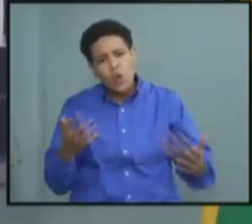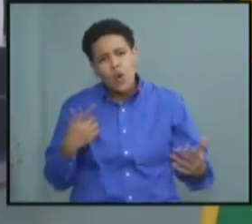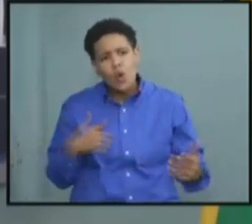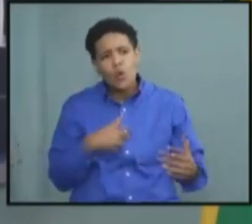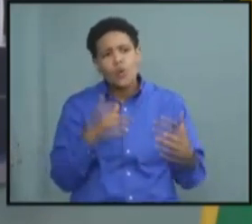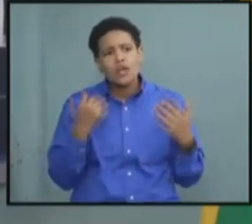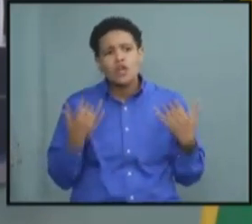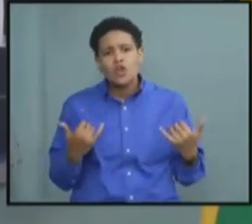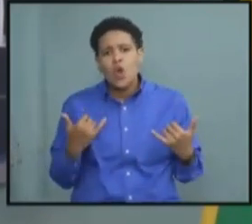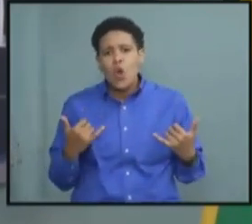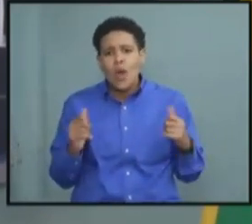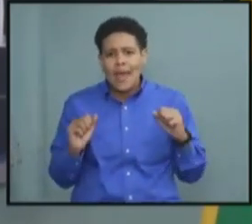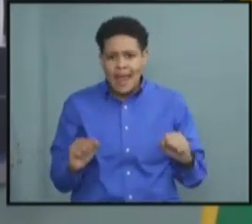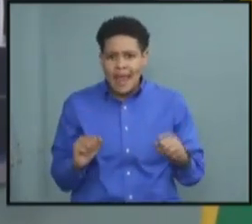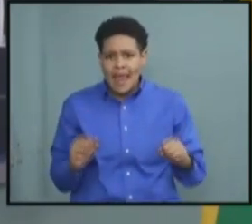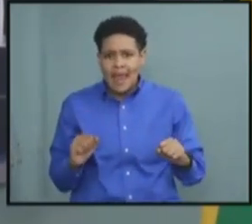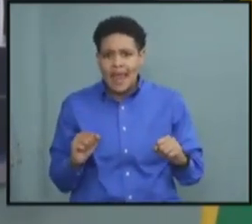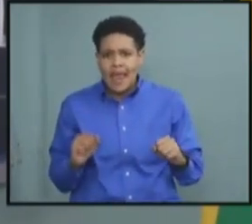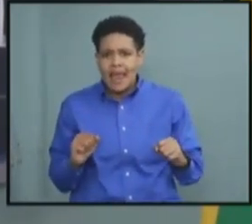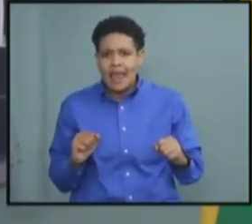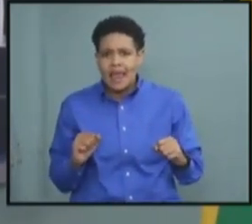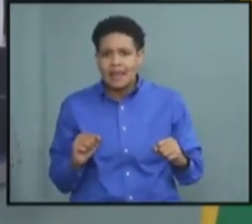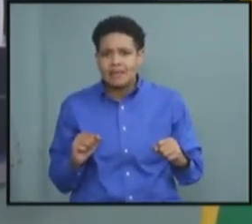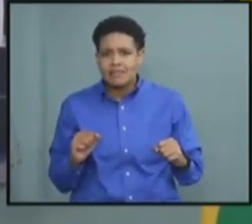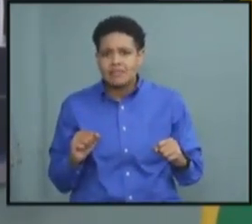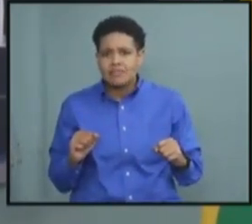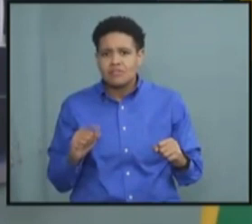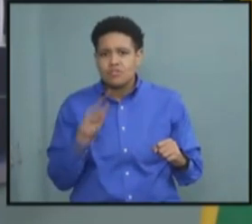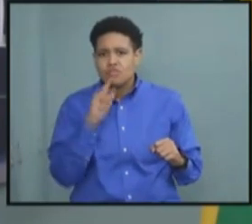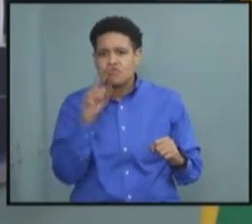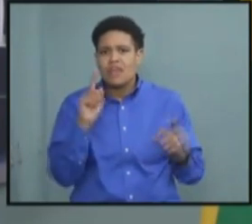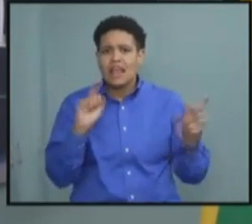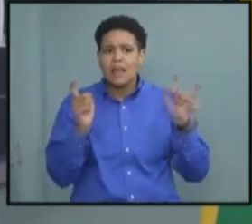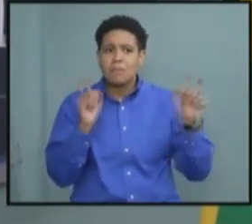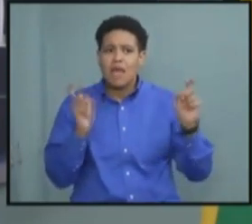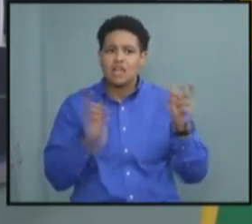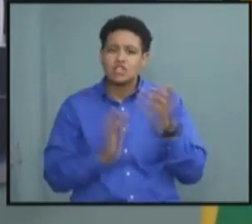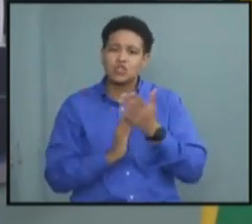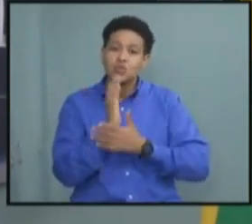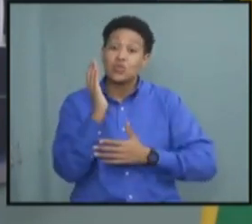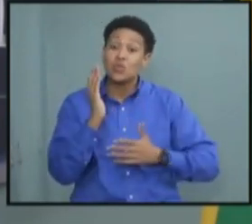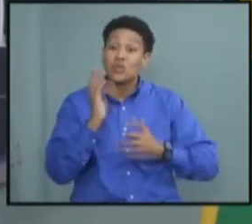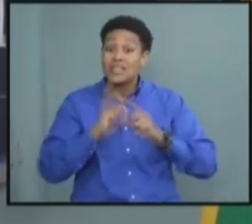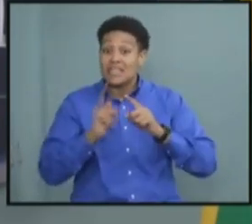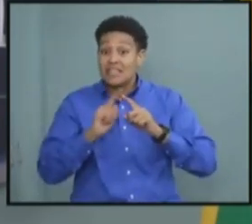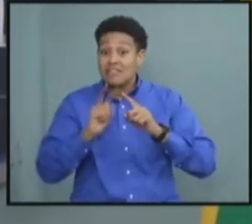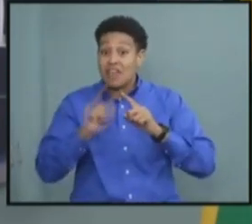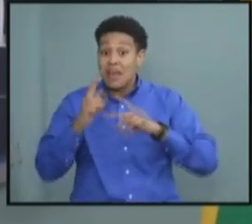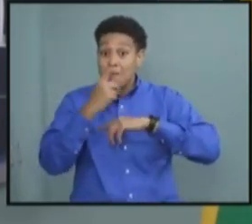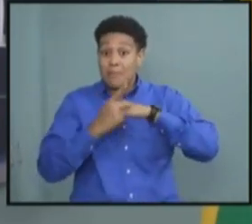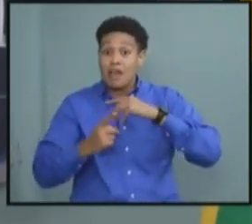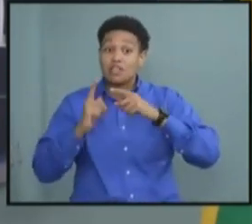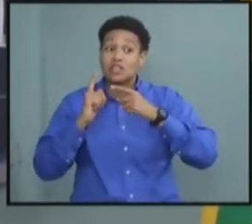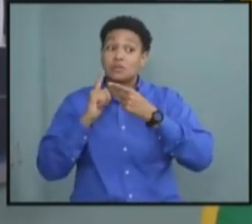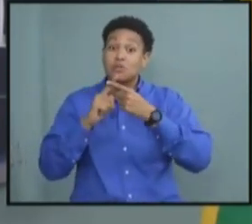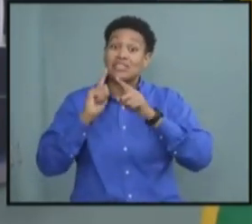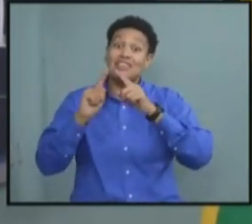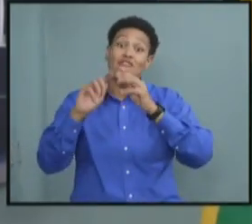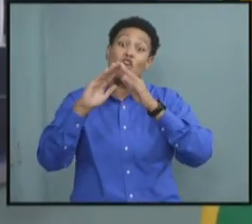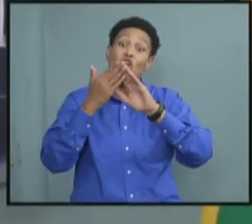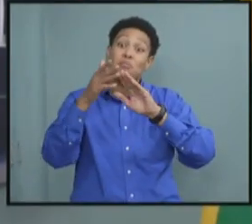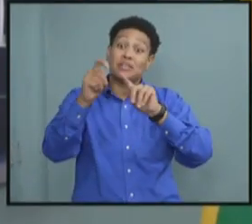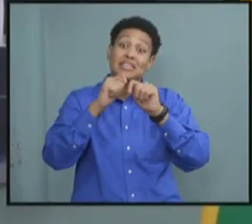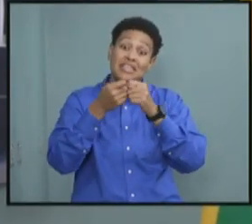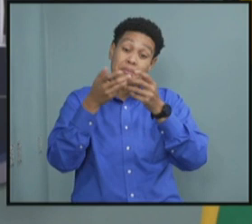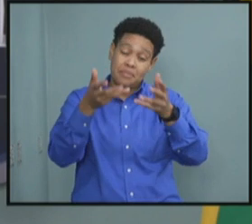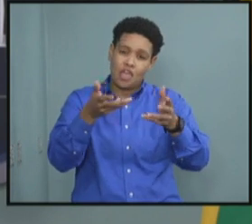are able and have been able to manage through the respective parishes and communities using the team on the